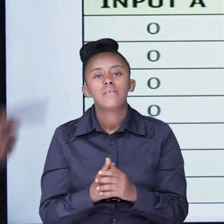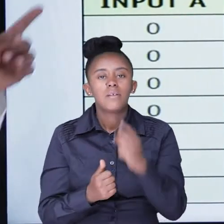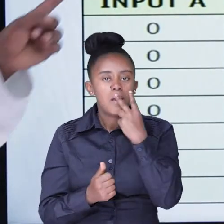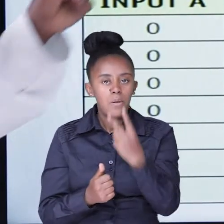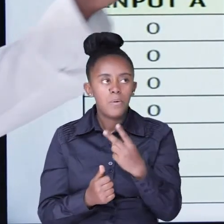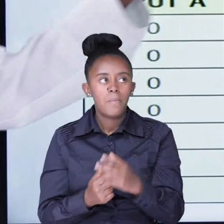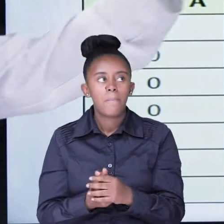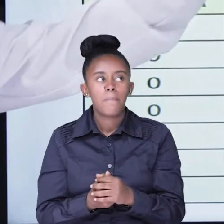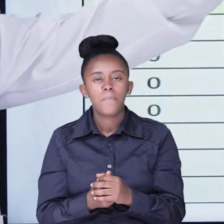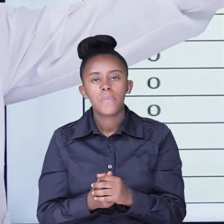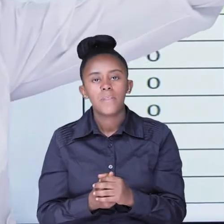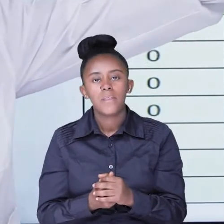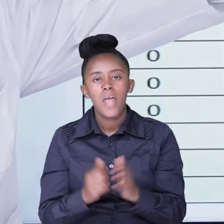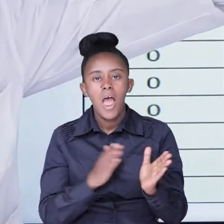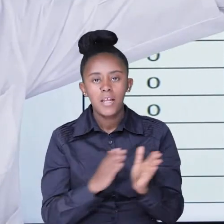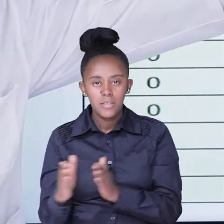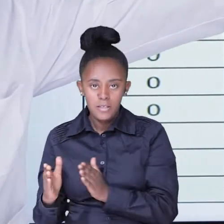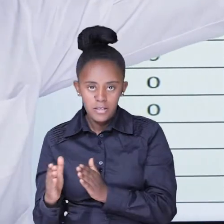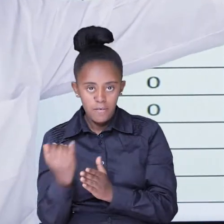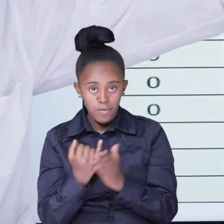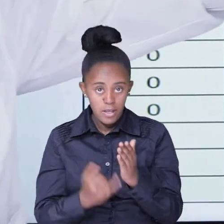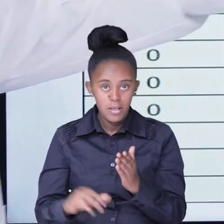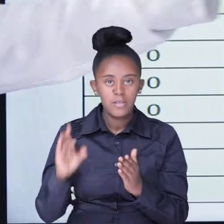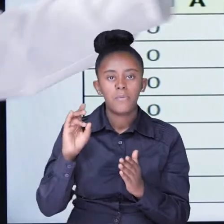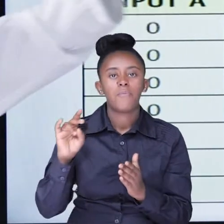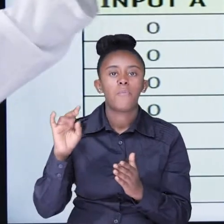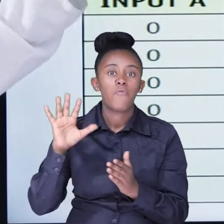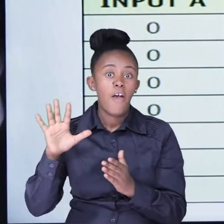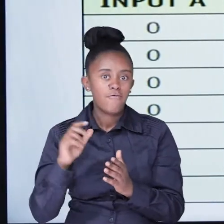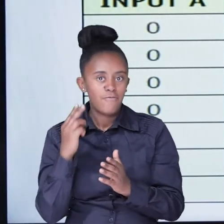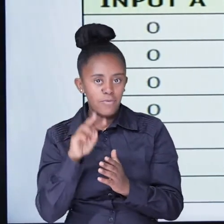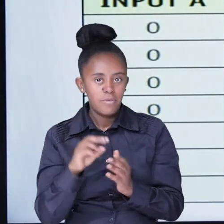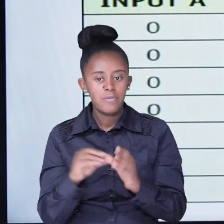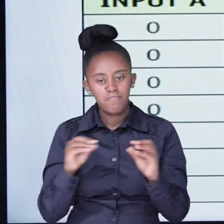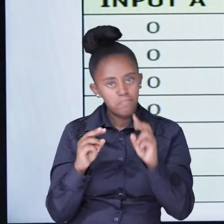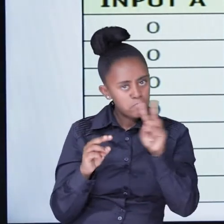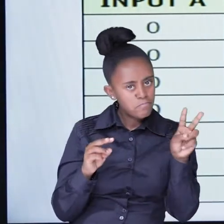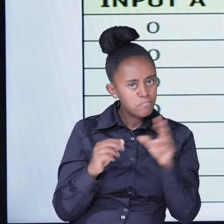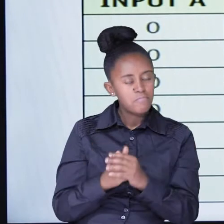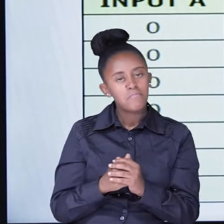this. Consider the arrangement shown in figure 575. How does it behave? It says